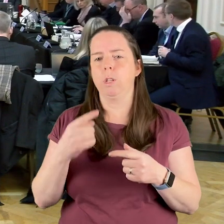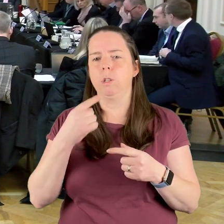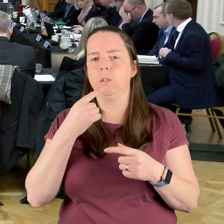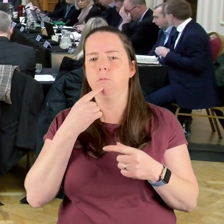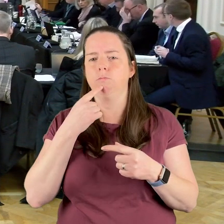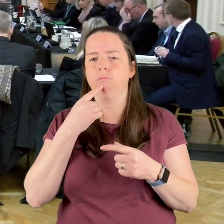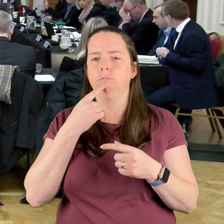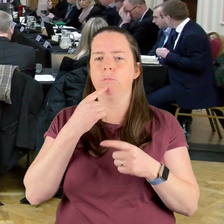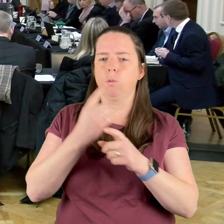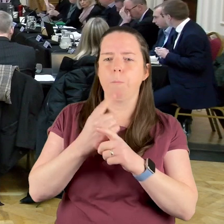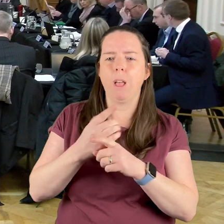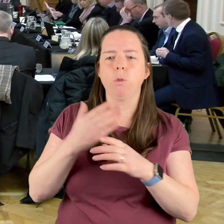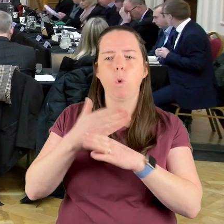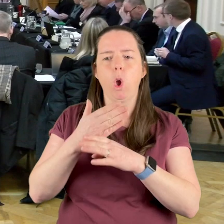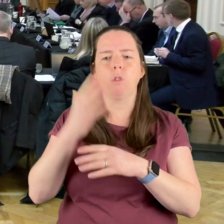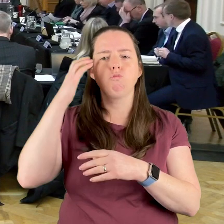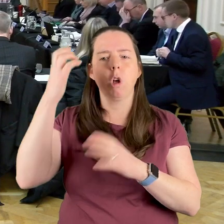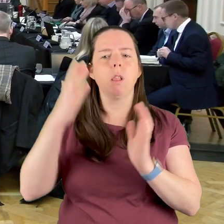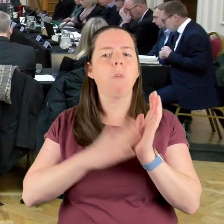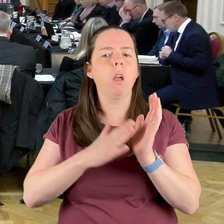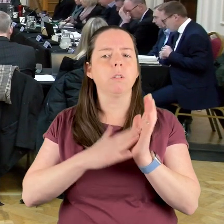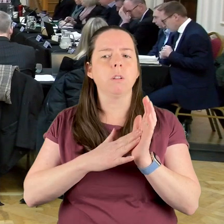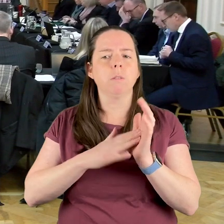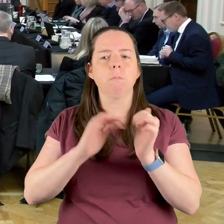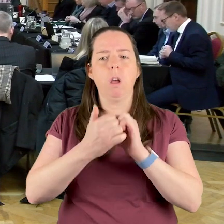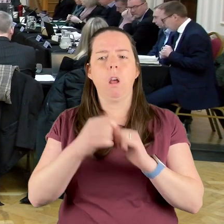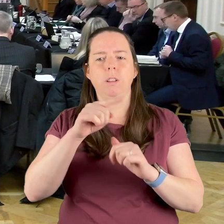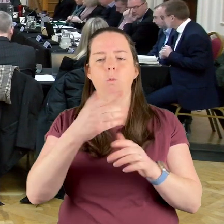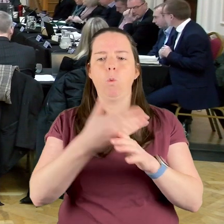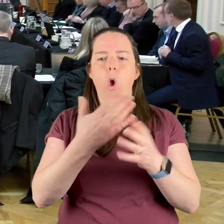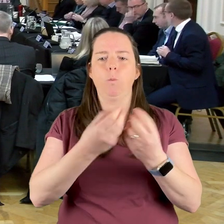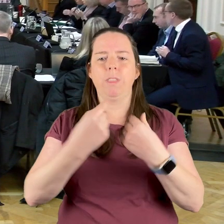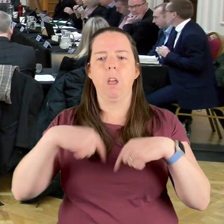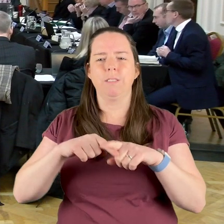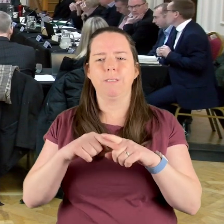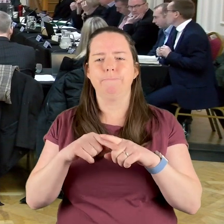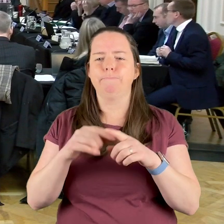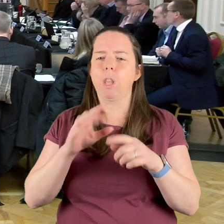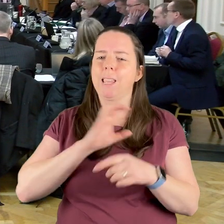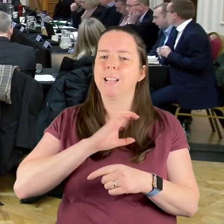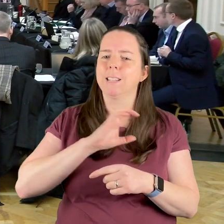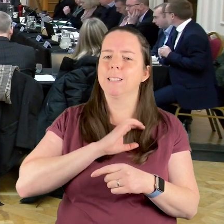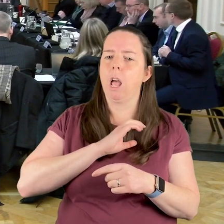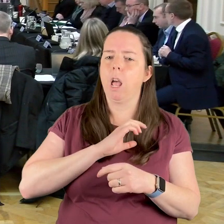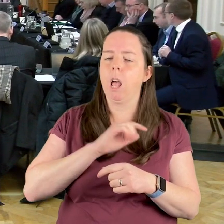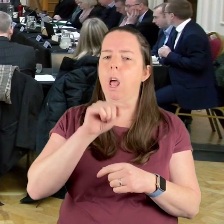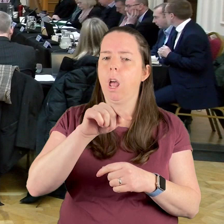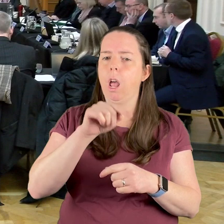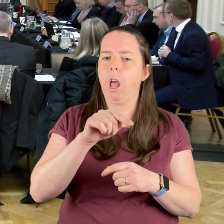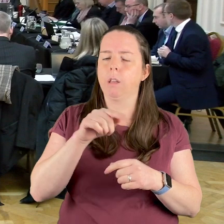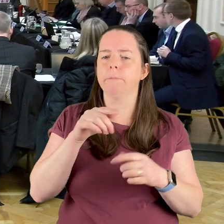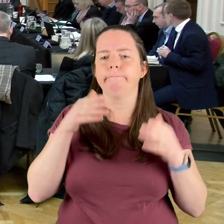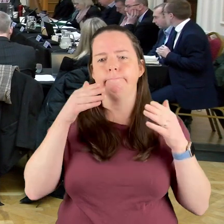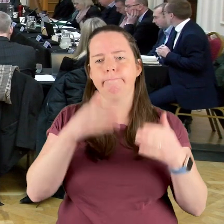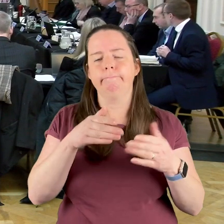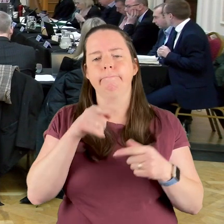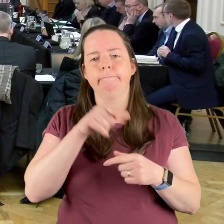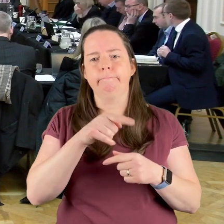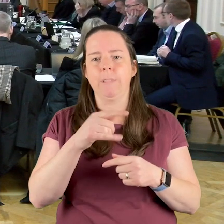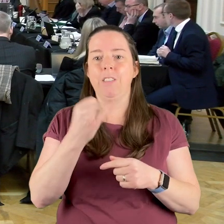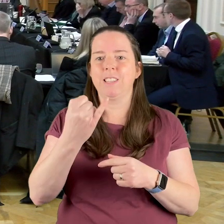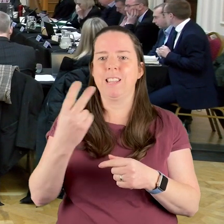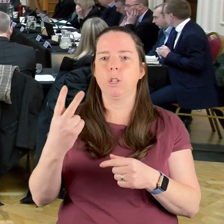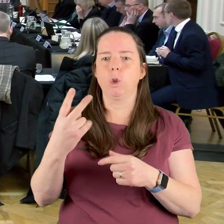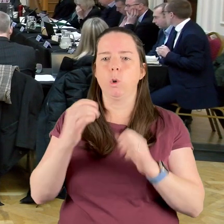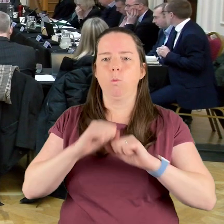compare really well. I just want to also reflect the work with Royal Marsden Partners, who work with us very